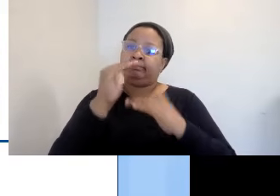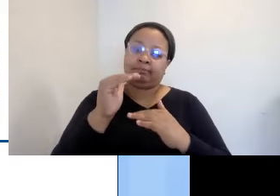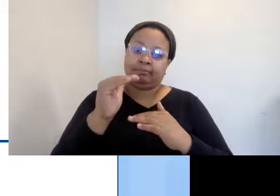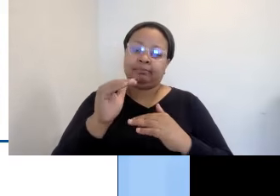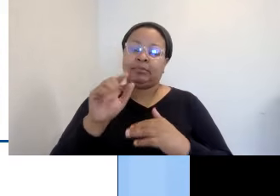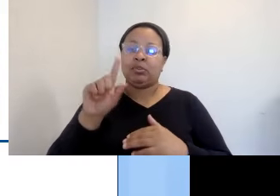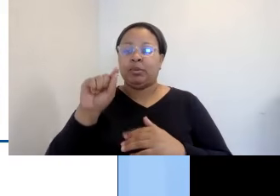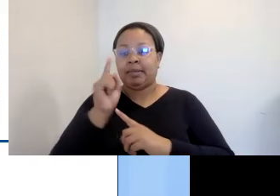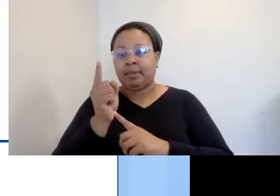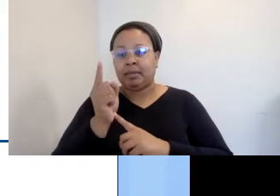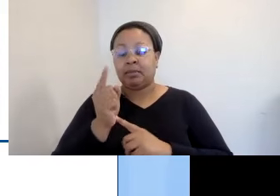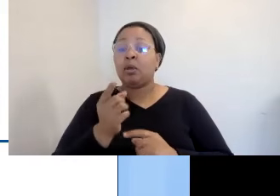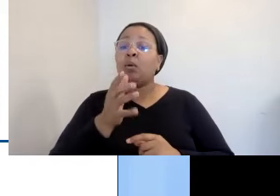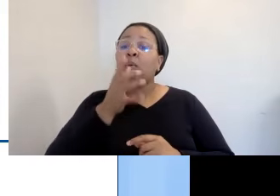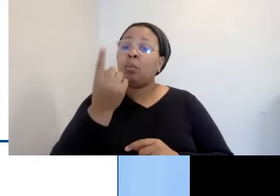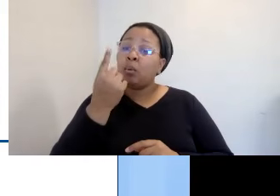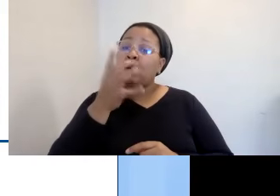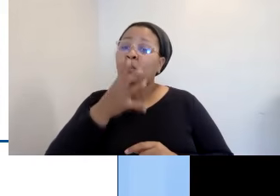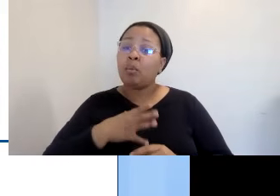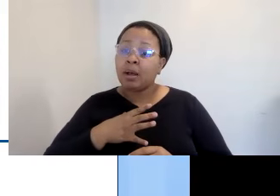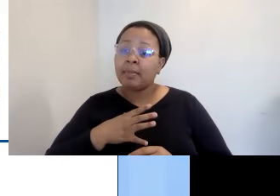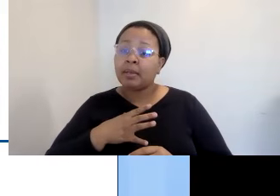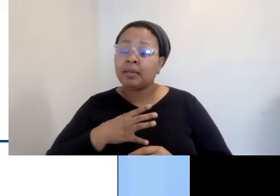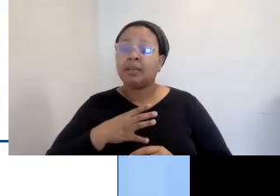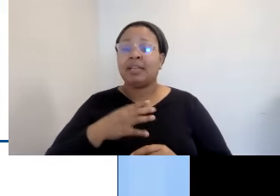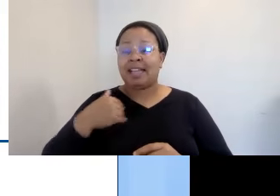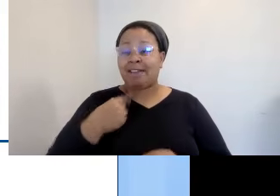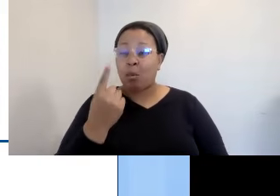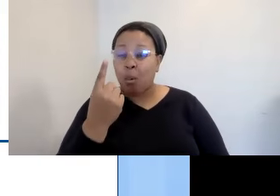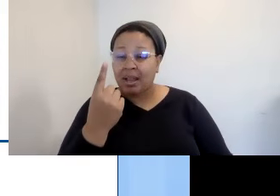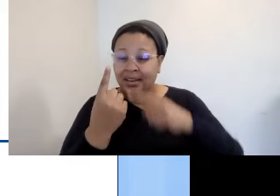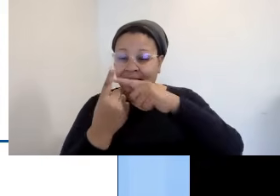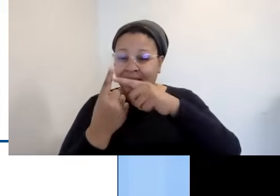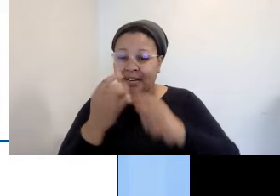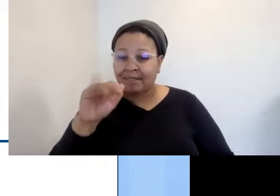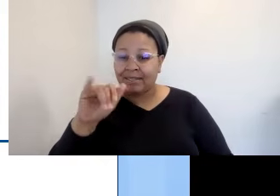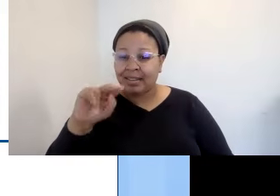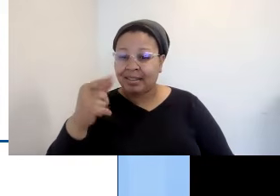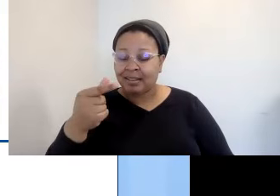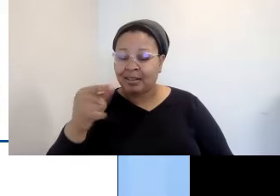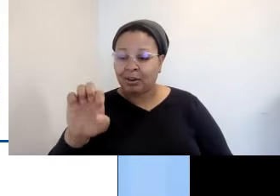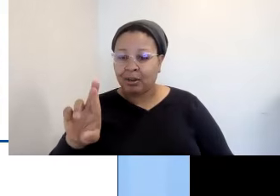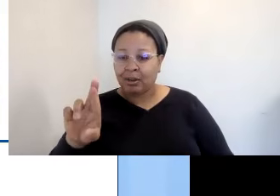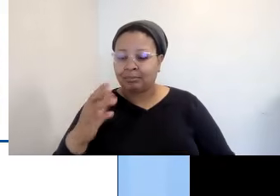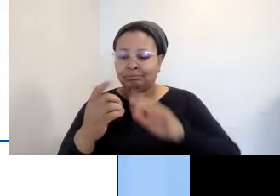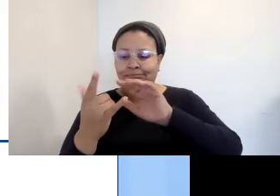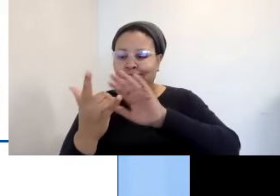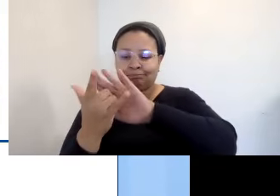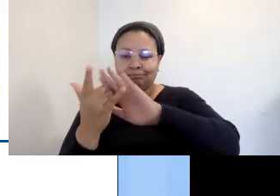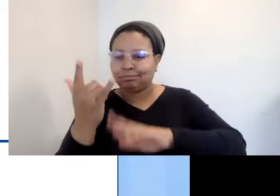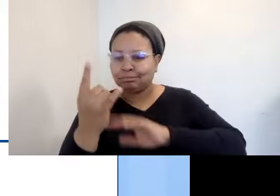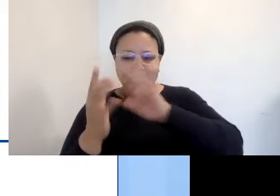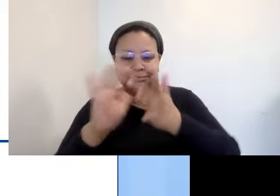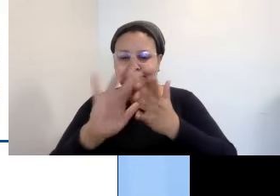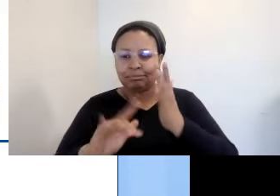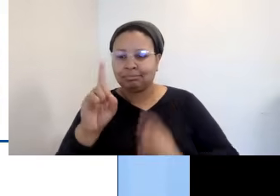she actually signed up for her account in 19 minutes. So it's easy to navigate, it's